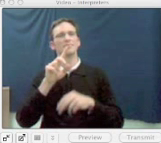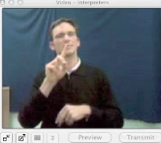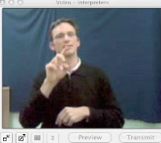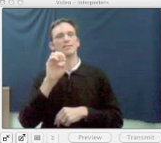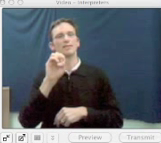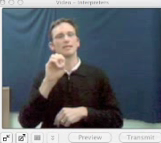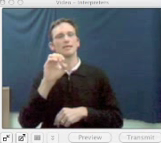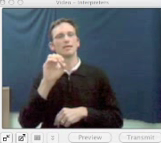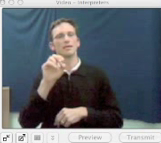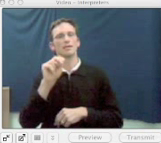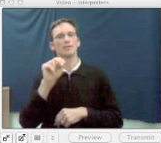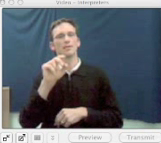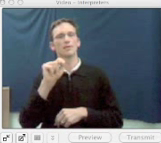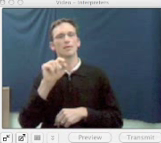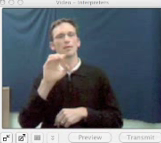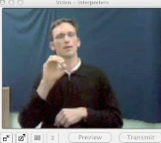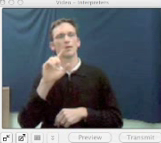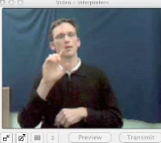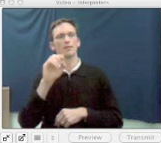Deontology is a rule-based